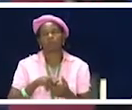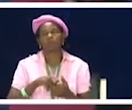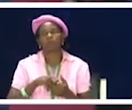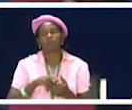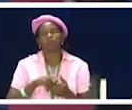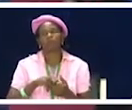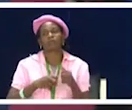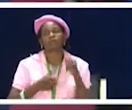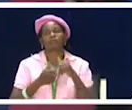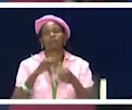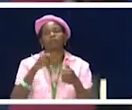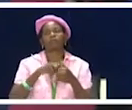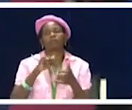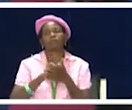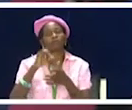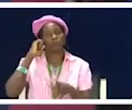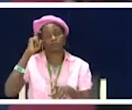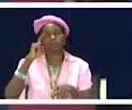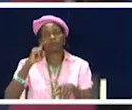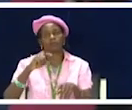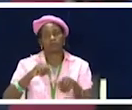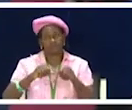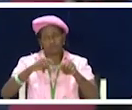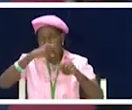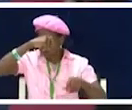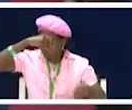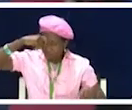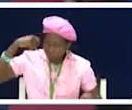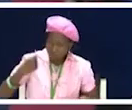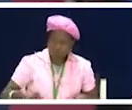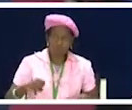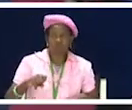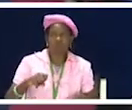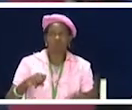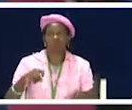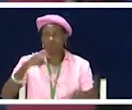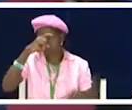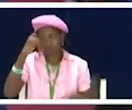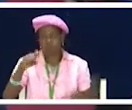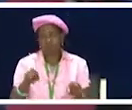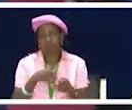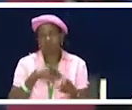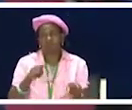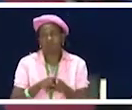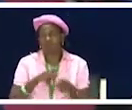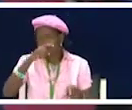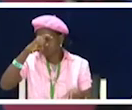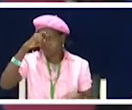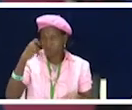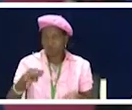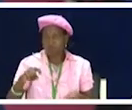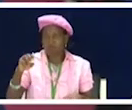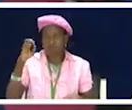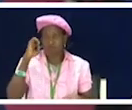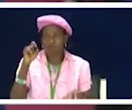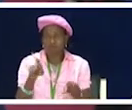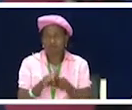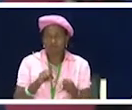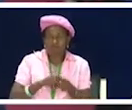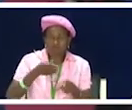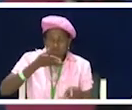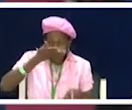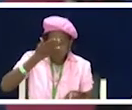a problem that he kept on sweating like nobody's business. And as he sweated, he also